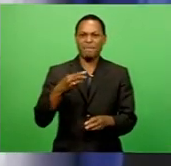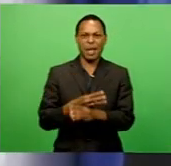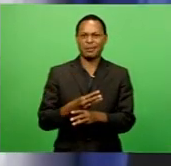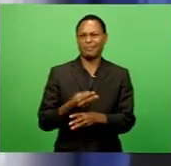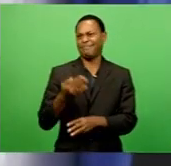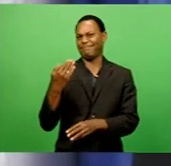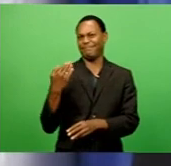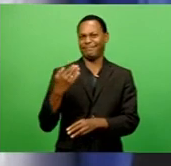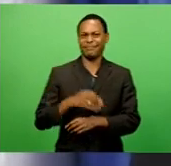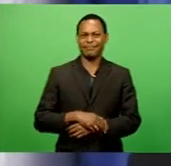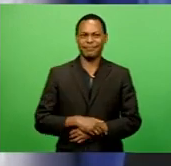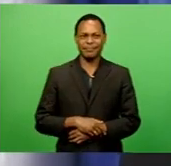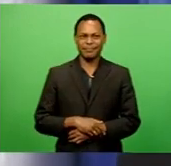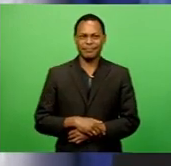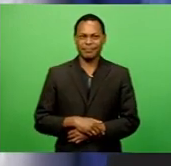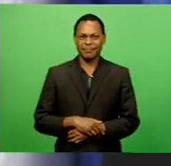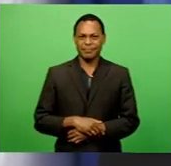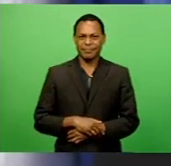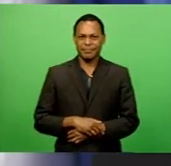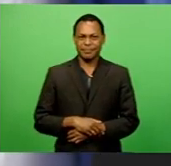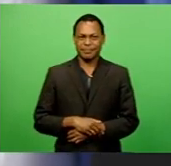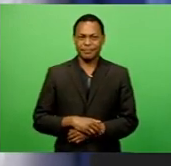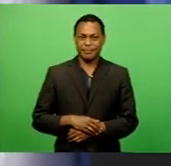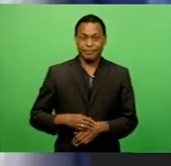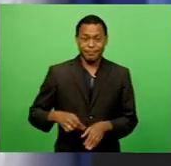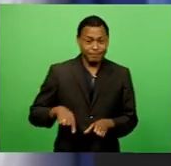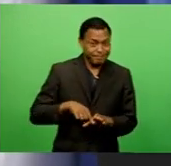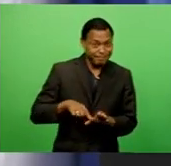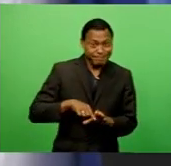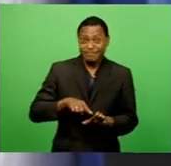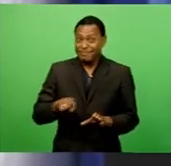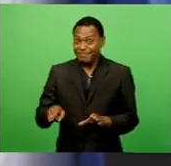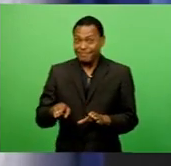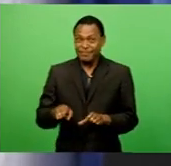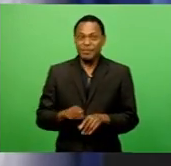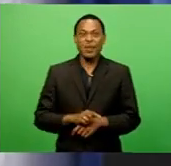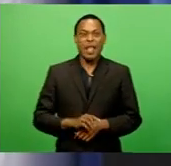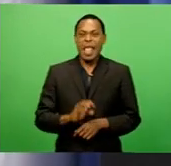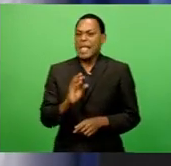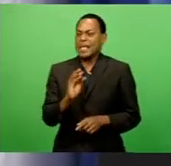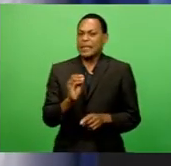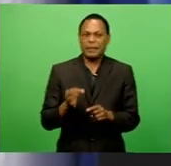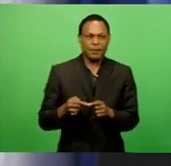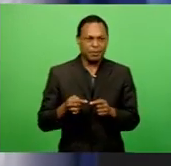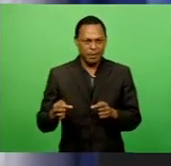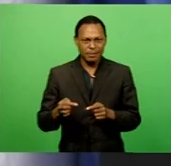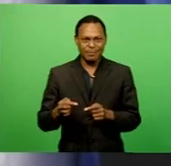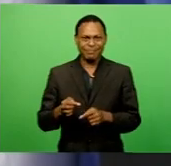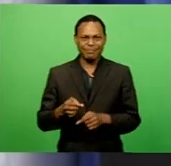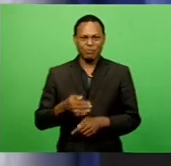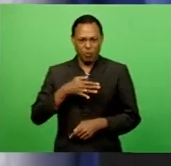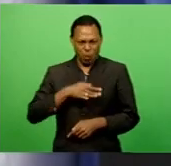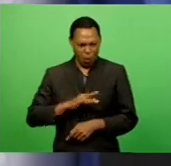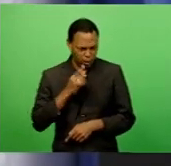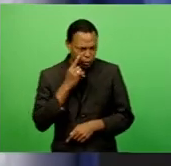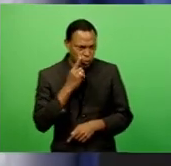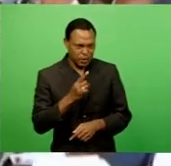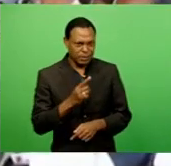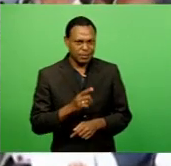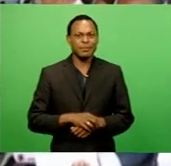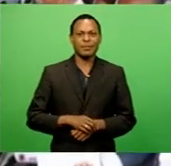Internally, externally. The very basic thing. That is something that I would like to see improve drastically in this